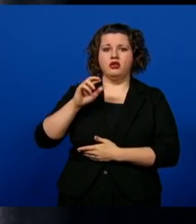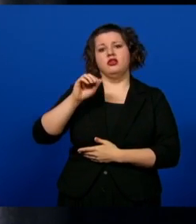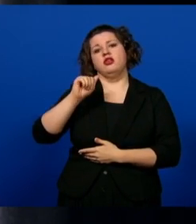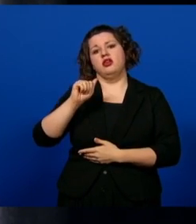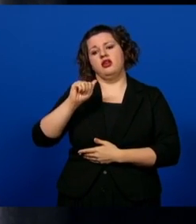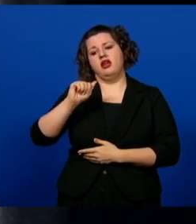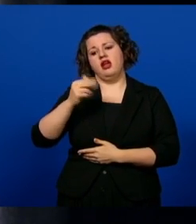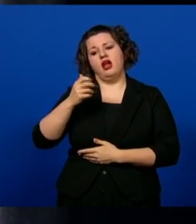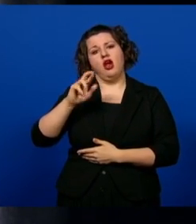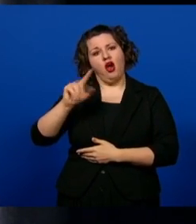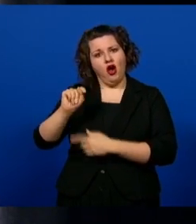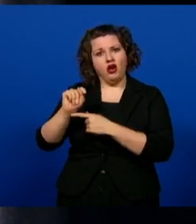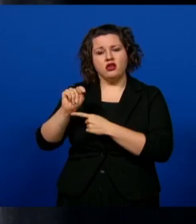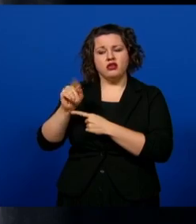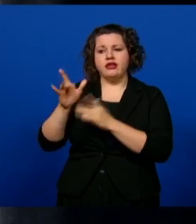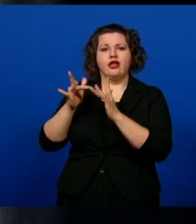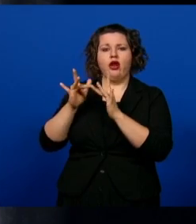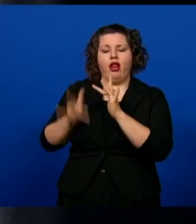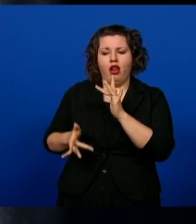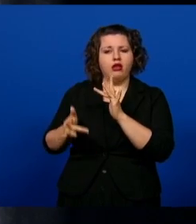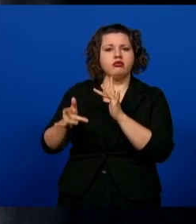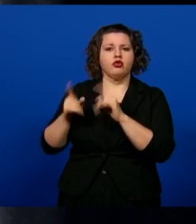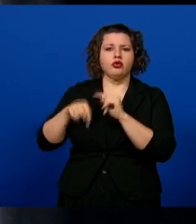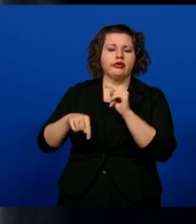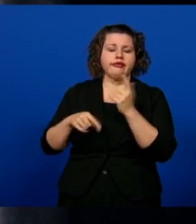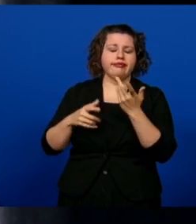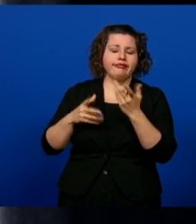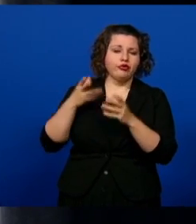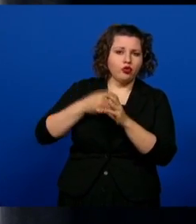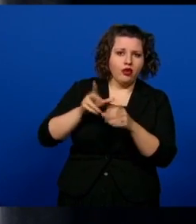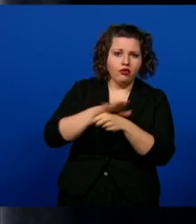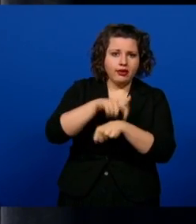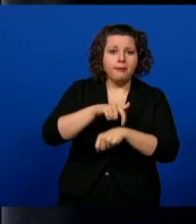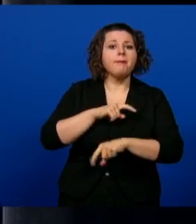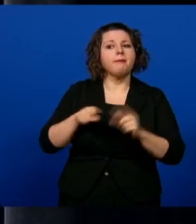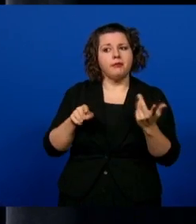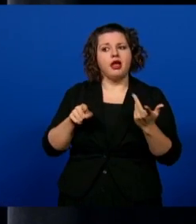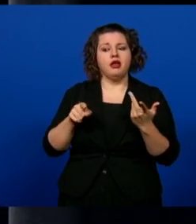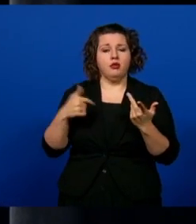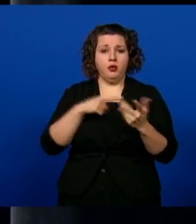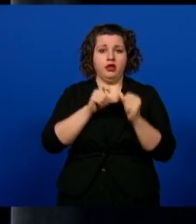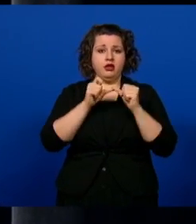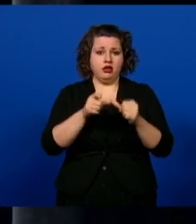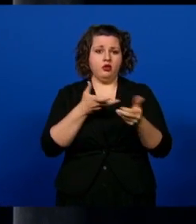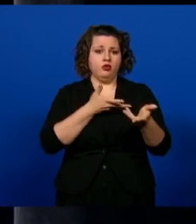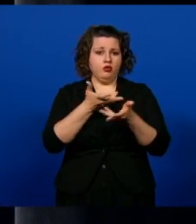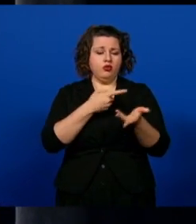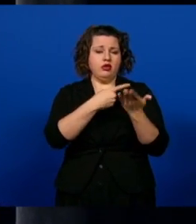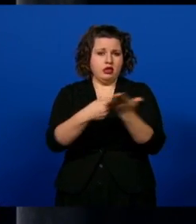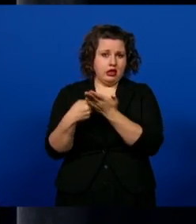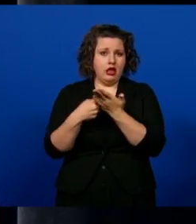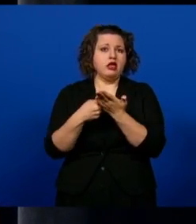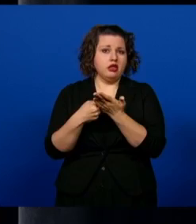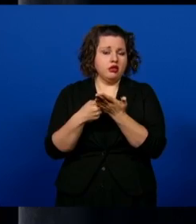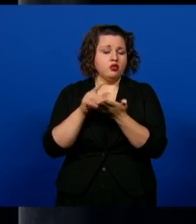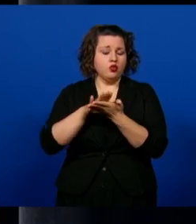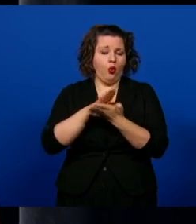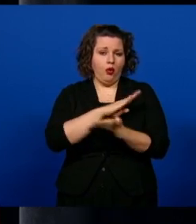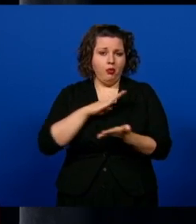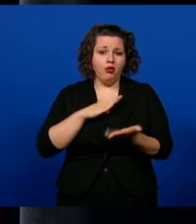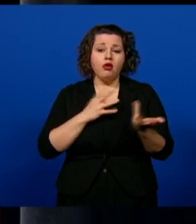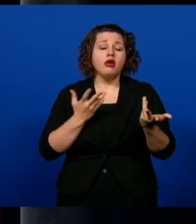internet connection issue, but we were able to continue the conversation with the school board. And, you